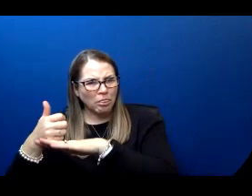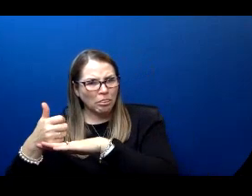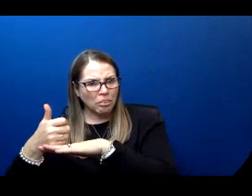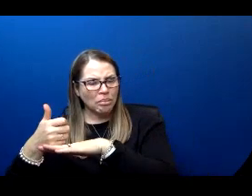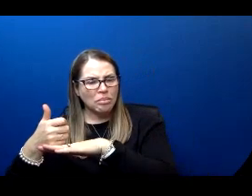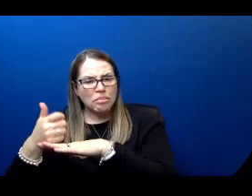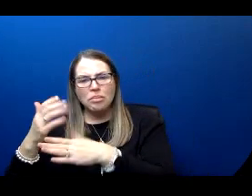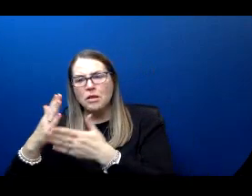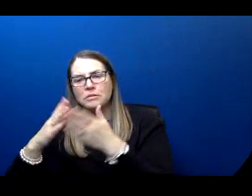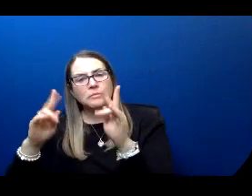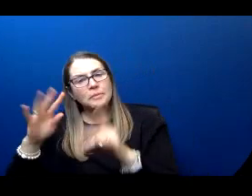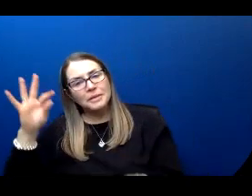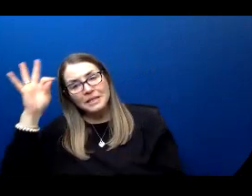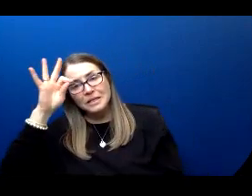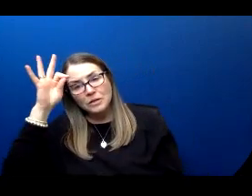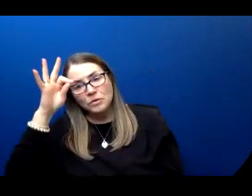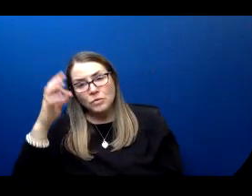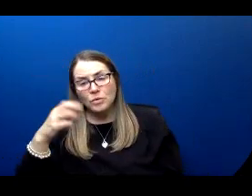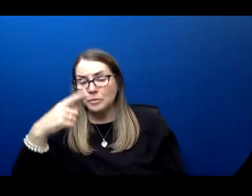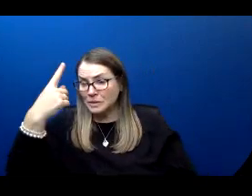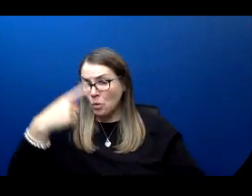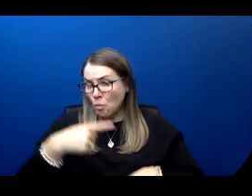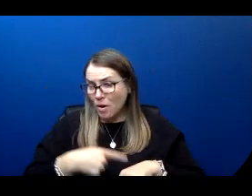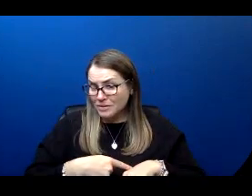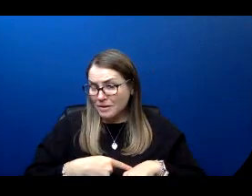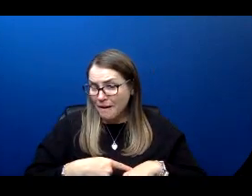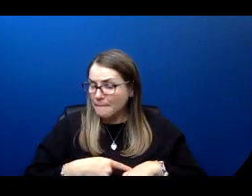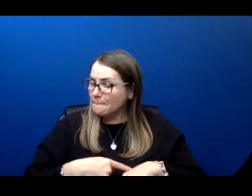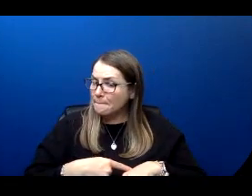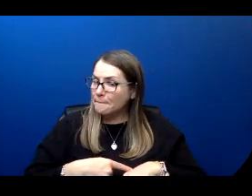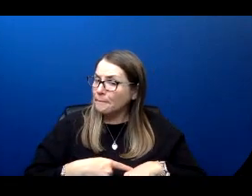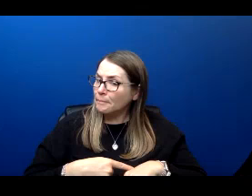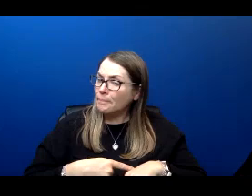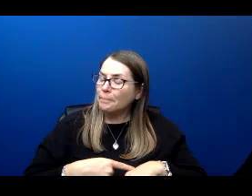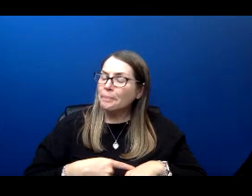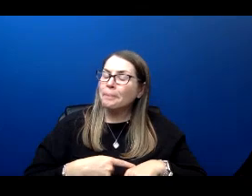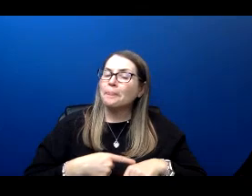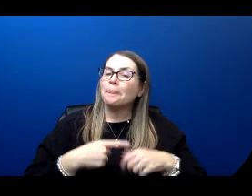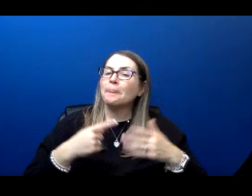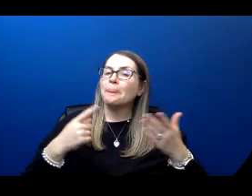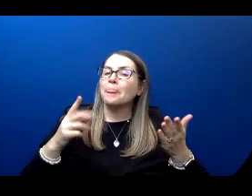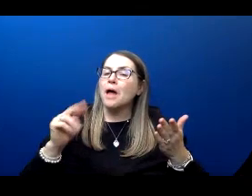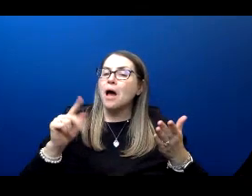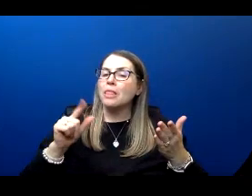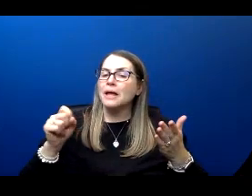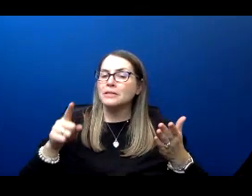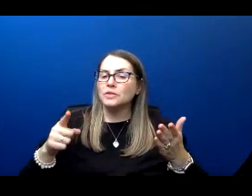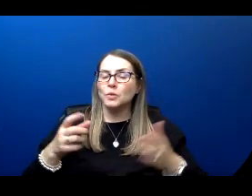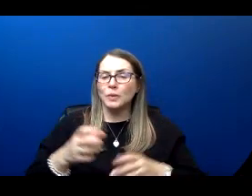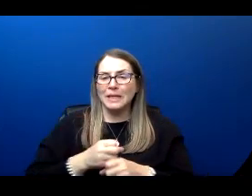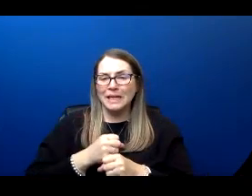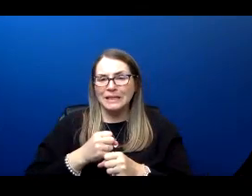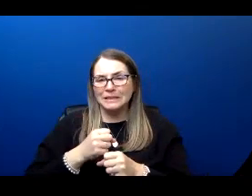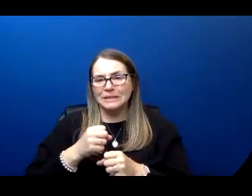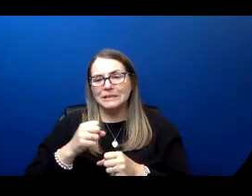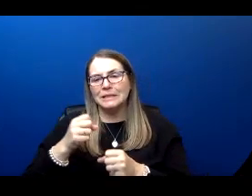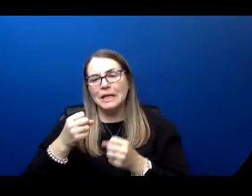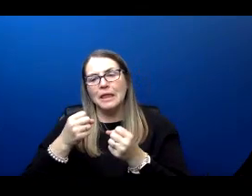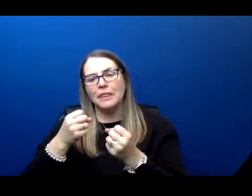Some people didn't know that this was a one-time type of thing, unless you get one of the ones where you needed a